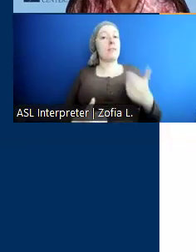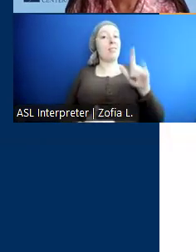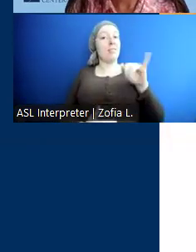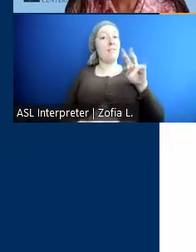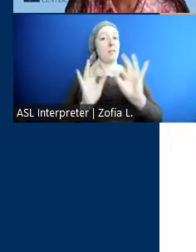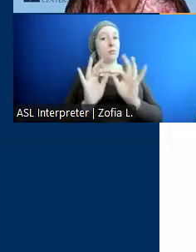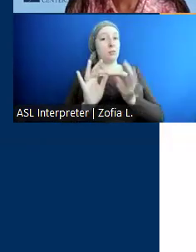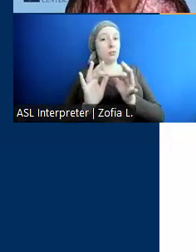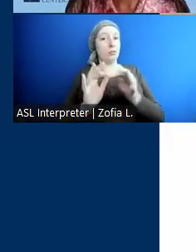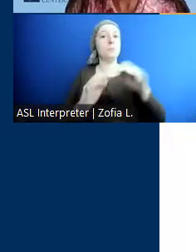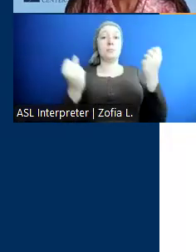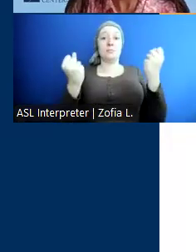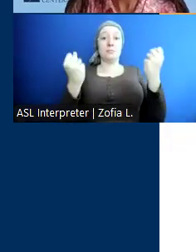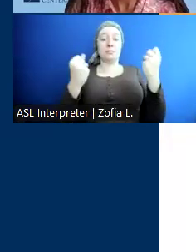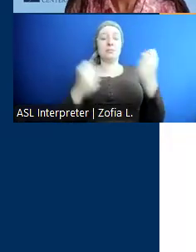interpretation as well.